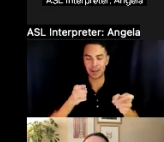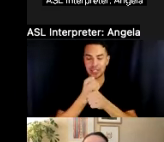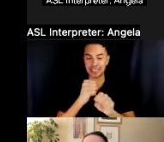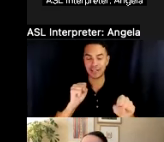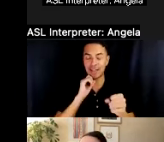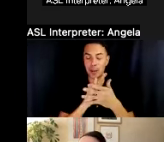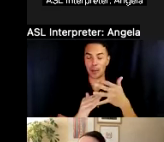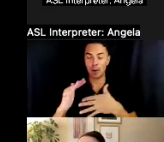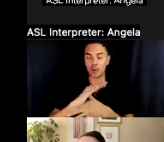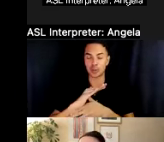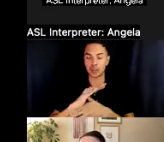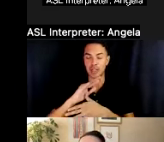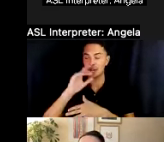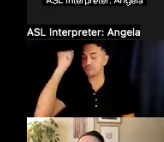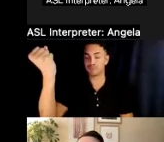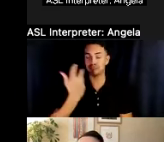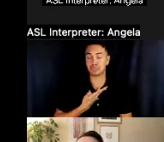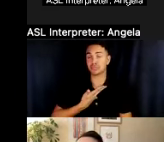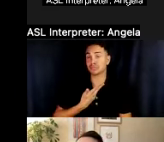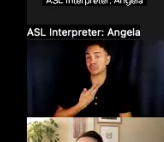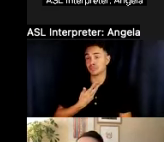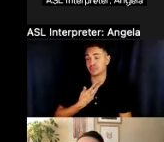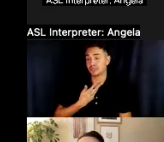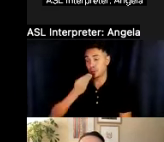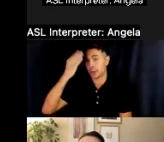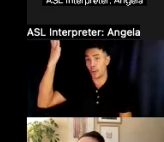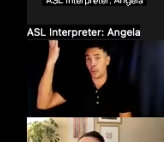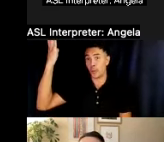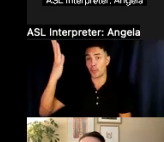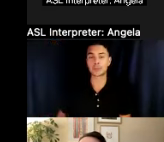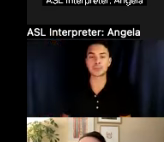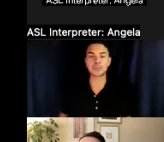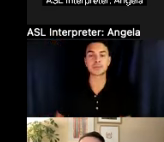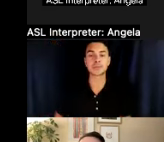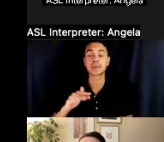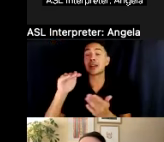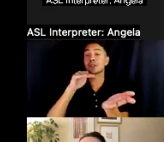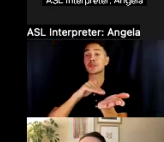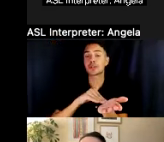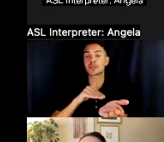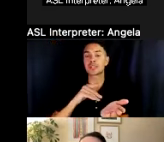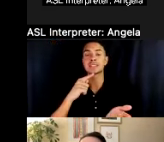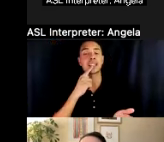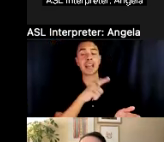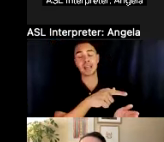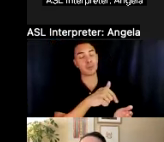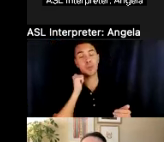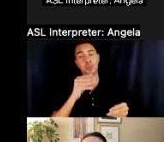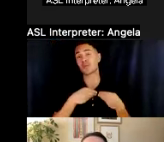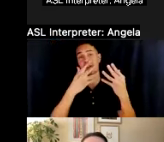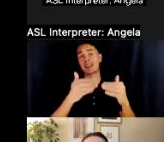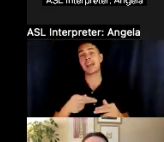priority. Because if the doctor is saying really again that they're not going to be providing a high level of care,